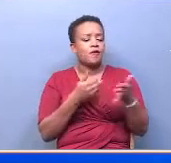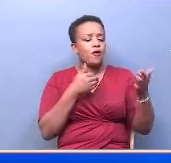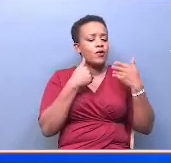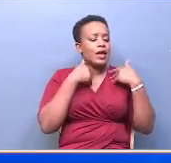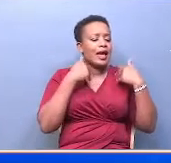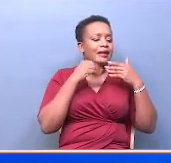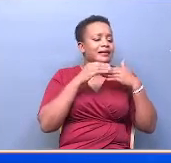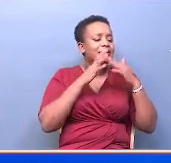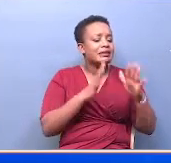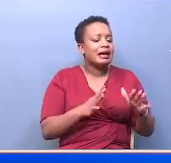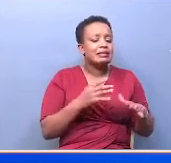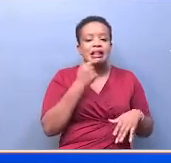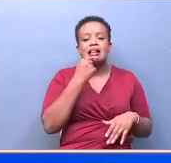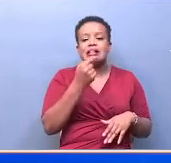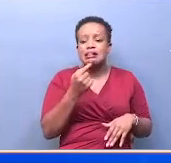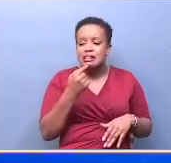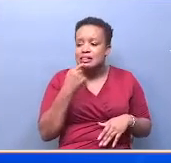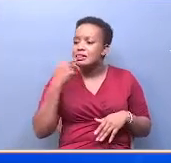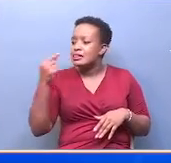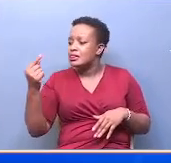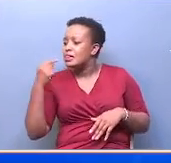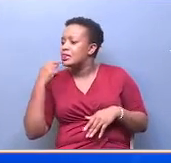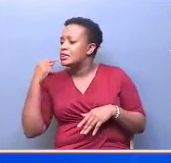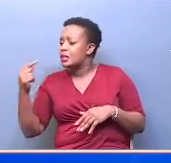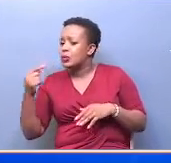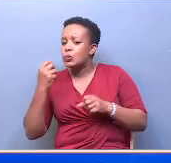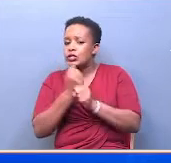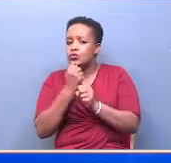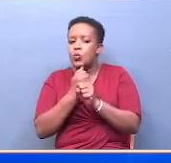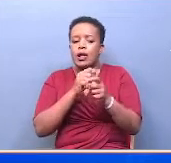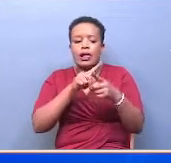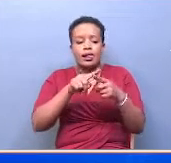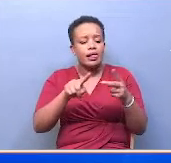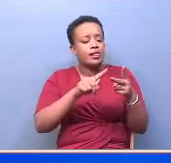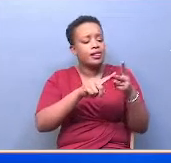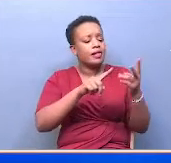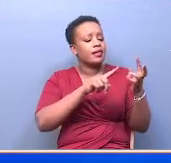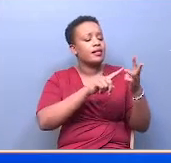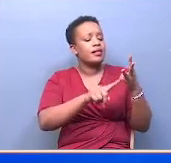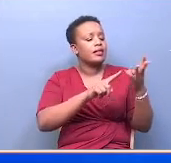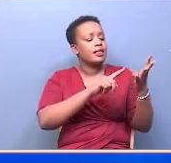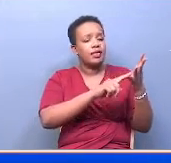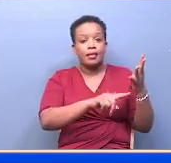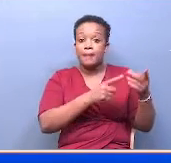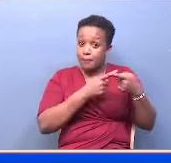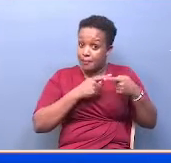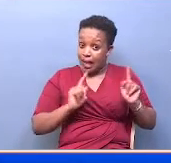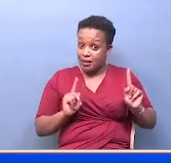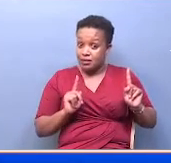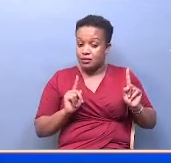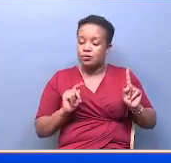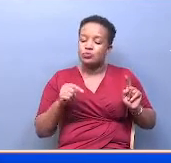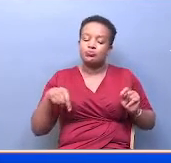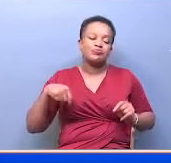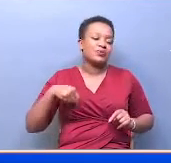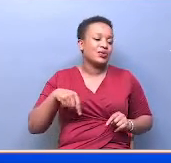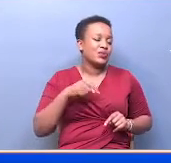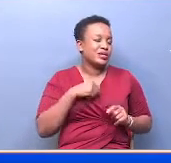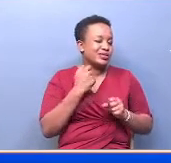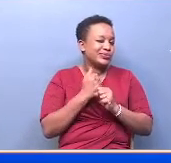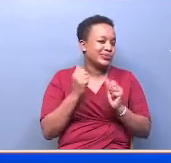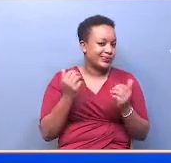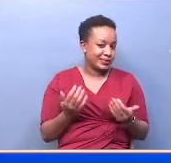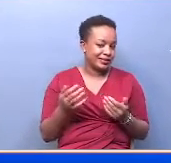kuwaambia yale tungetaka kufanya hii na hii na hii. Lakini tunataka kuchanganya